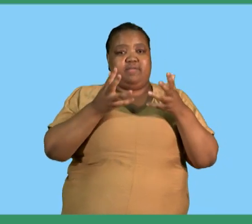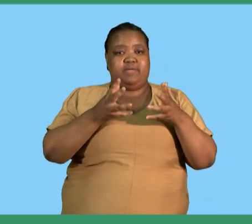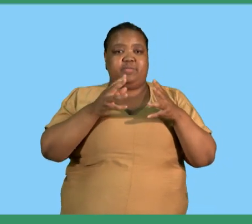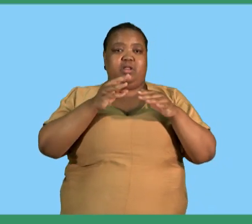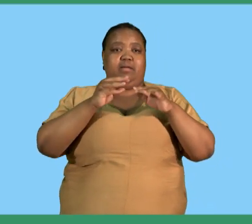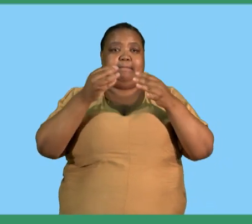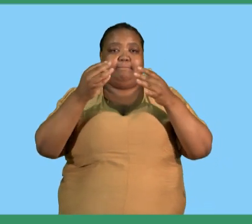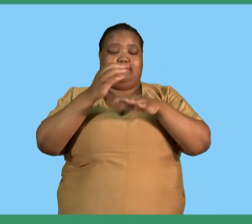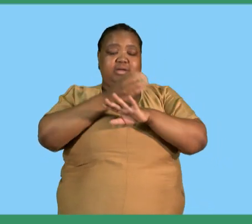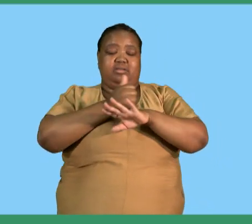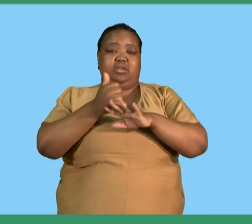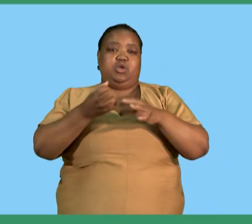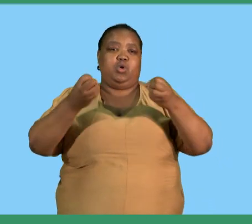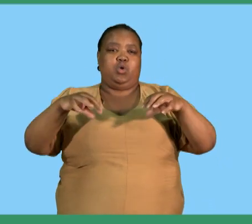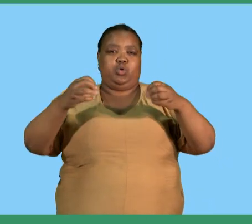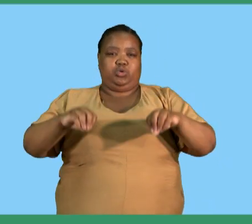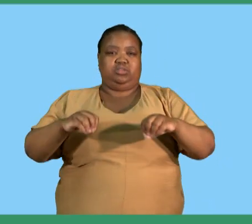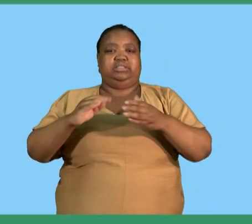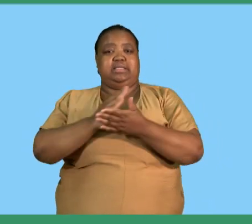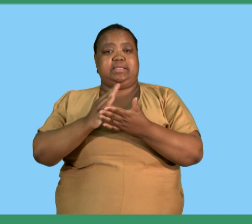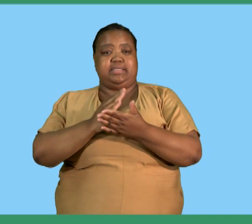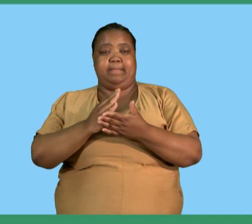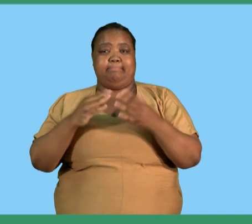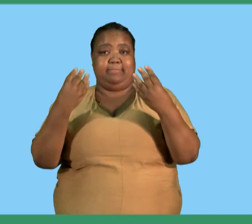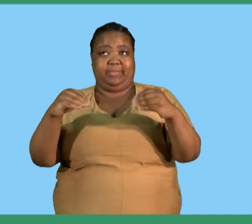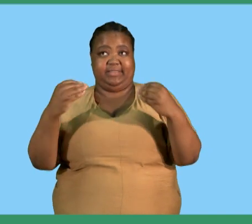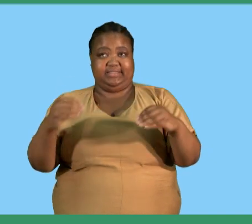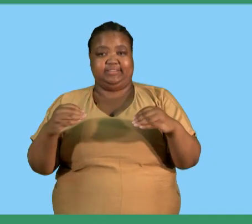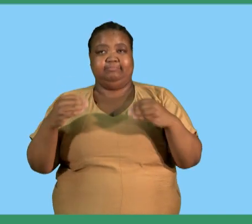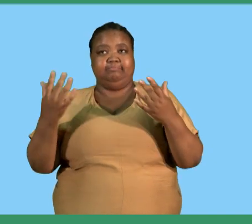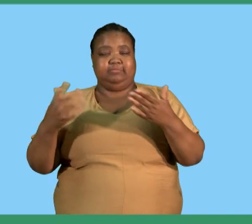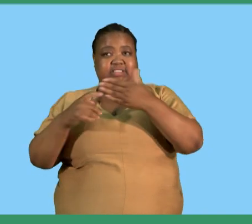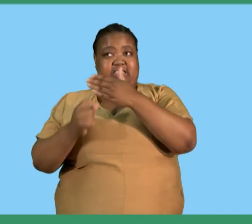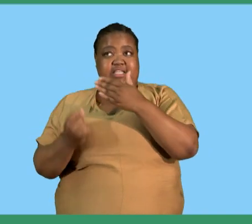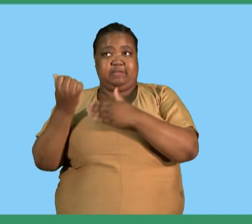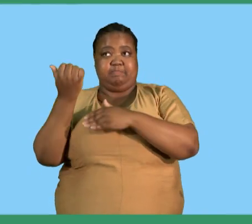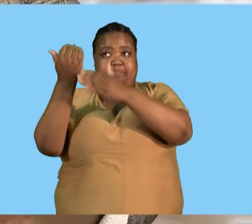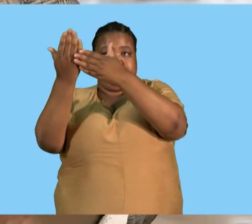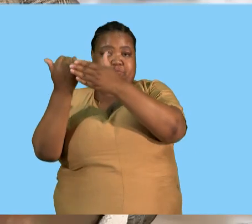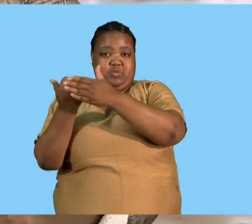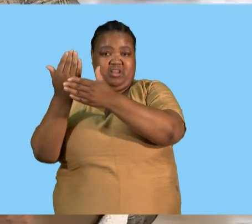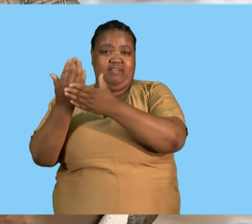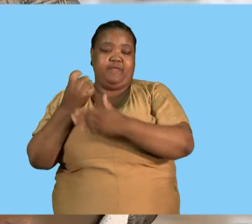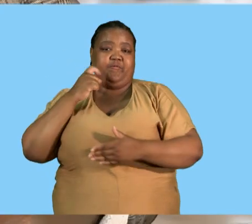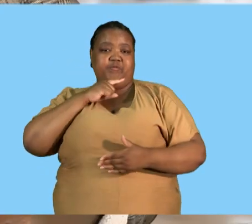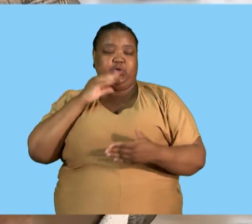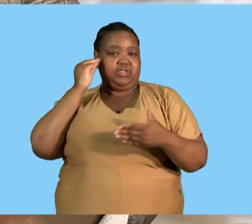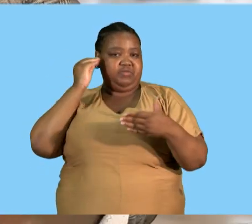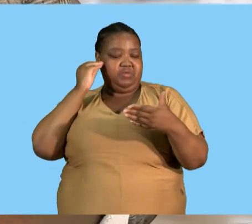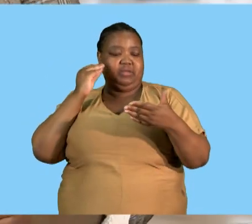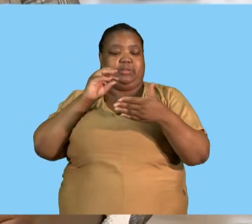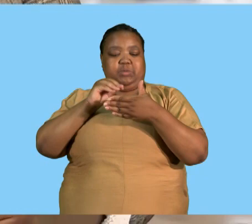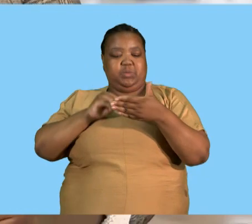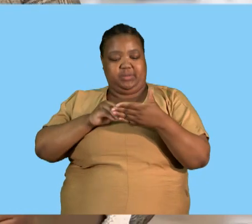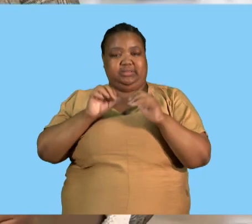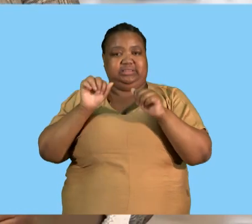submit fraudulent or incorrect returns to SARS, which results to penalties. Right. Again, for every